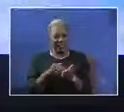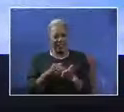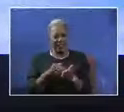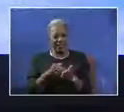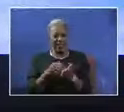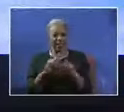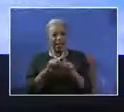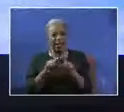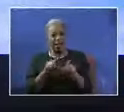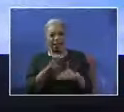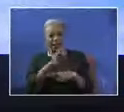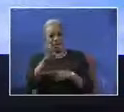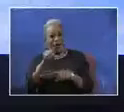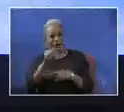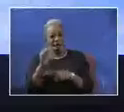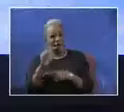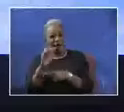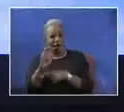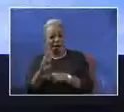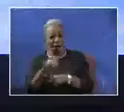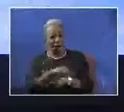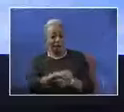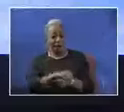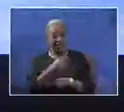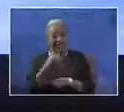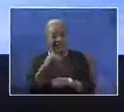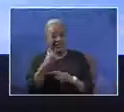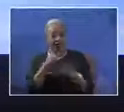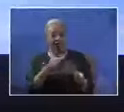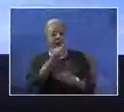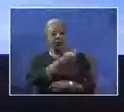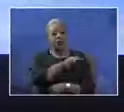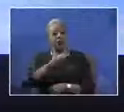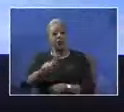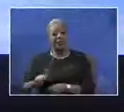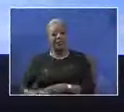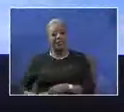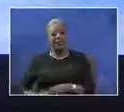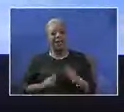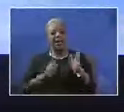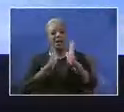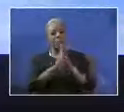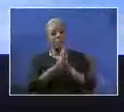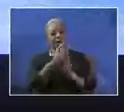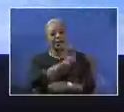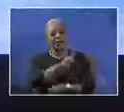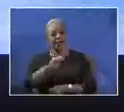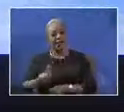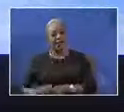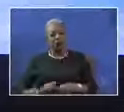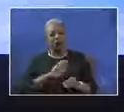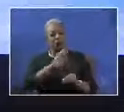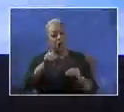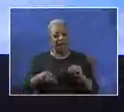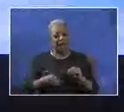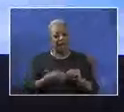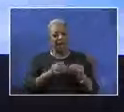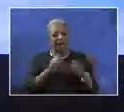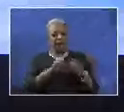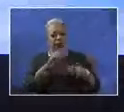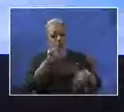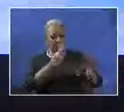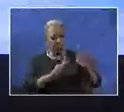but Joab said to the king, now may the Lord your God add to the people 100 times as many as they